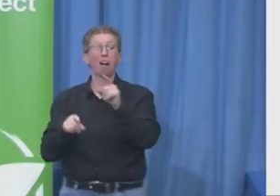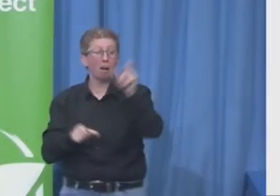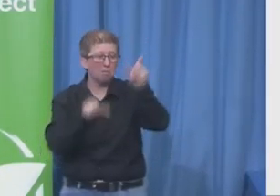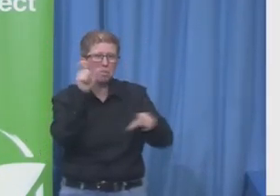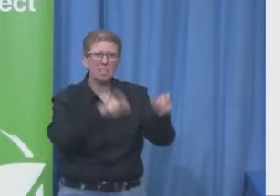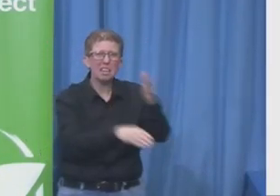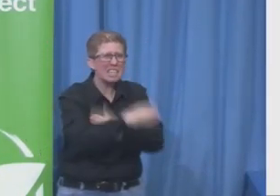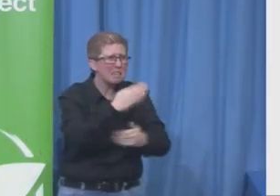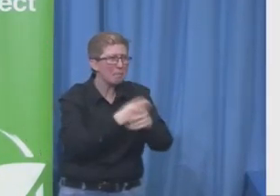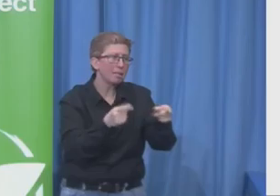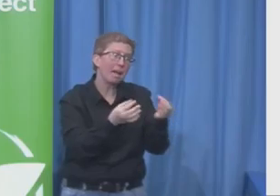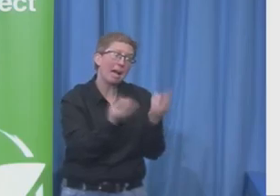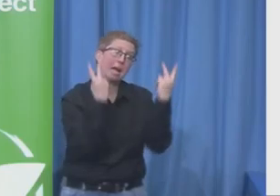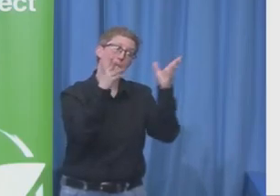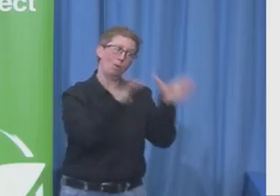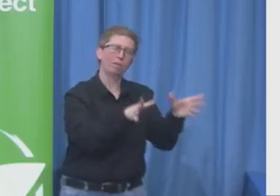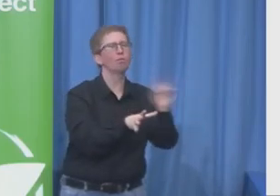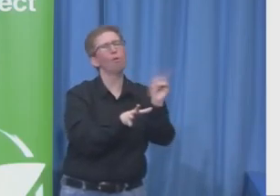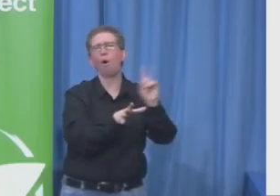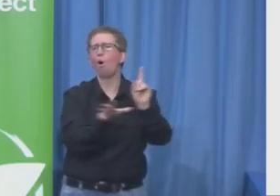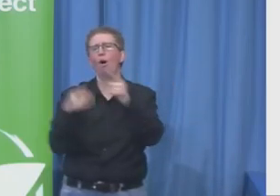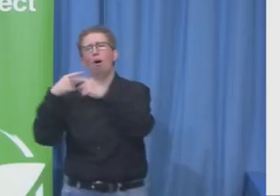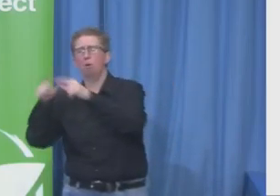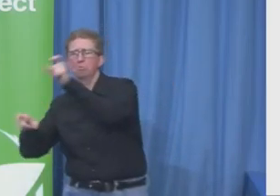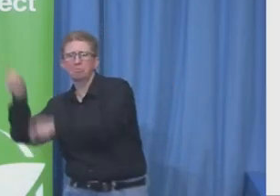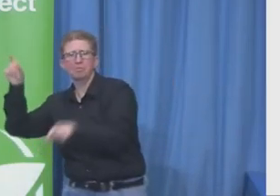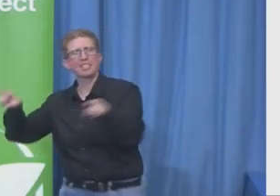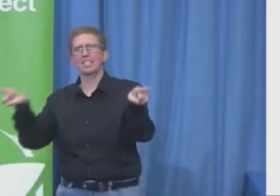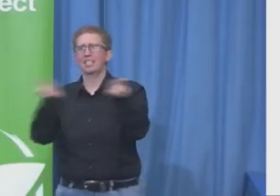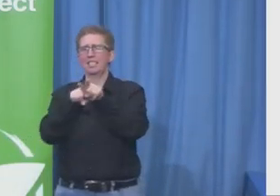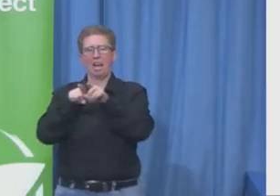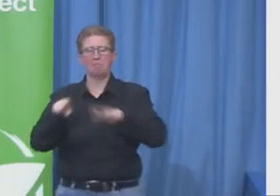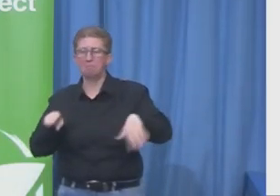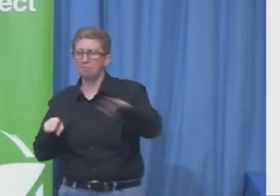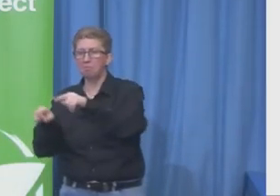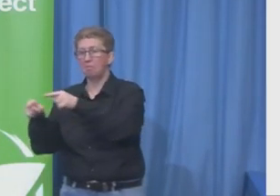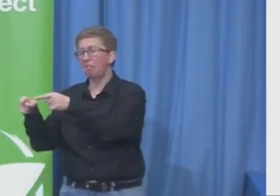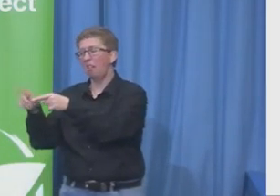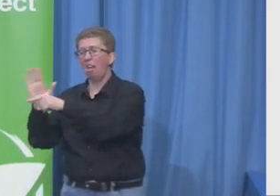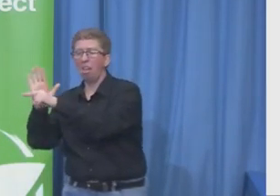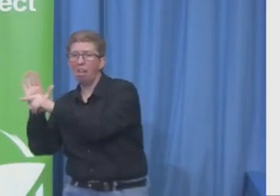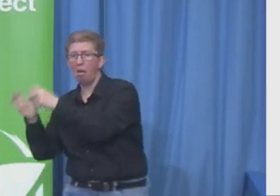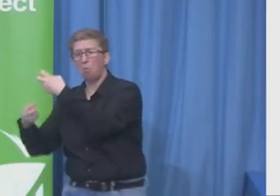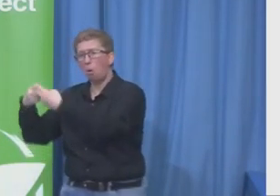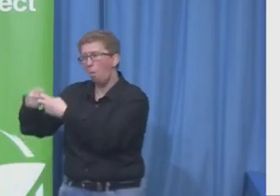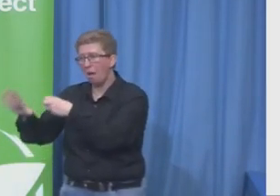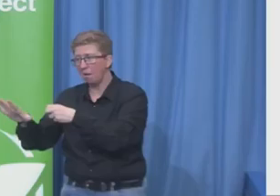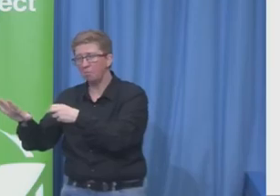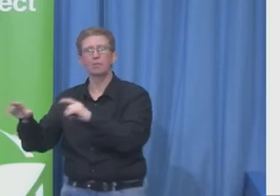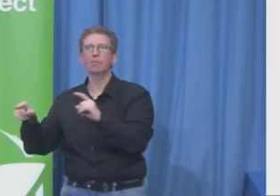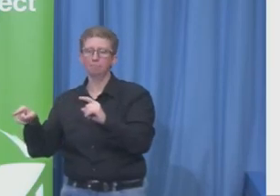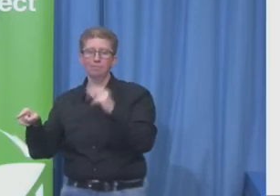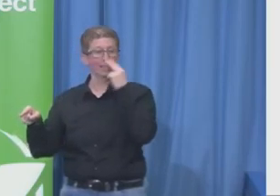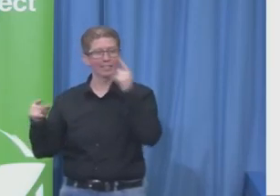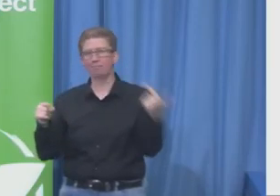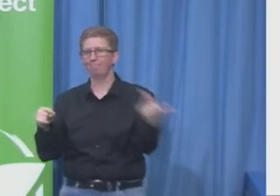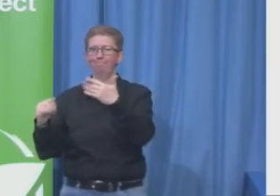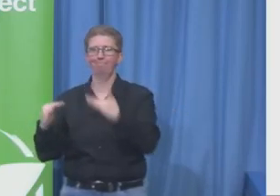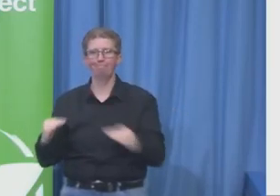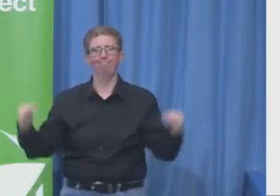the exclusion of sexual orientation and gender identity. It looks at the exclusion of indigenous